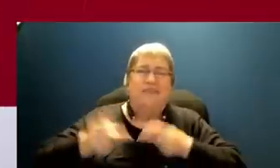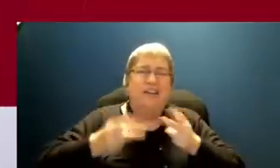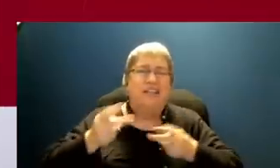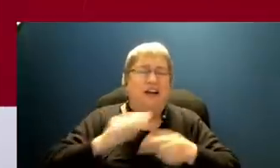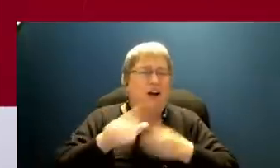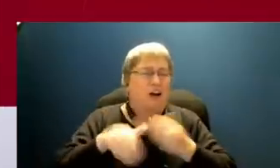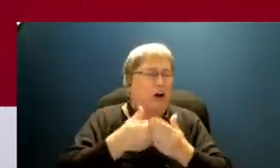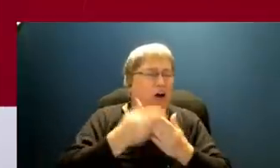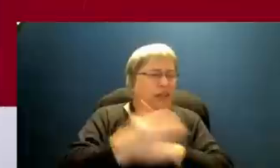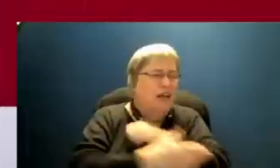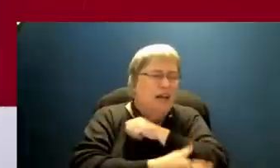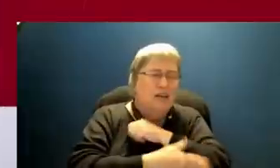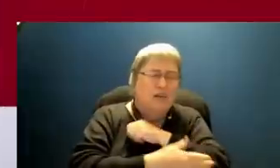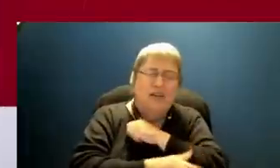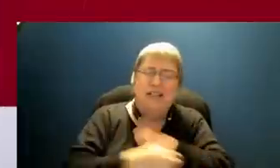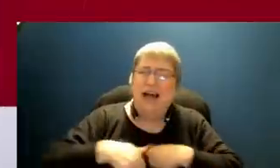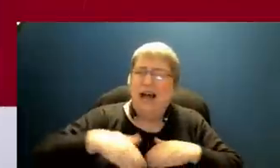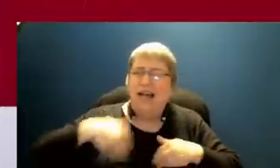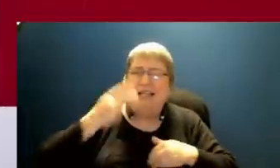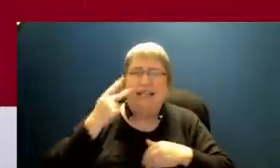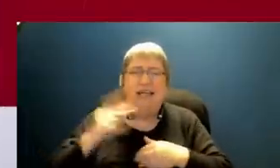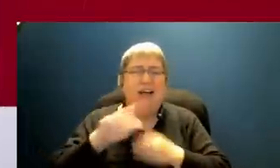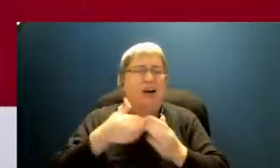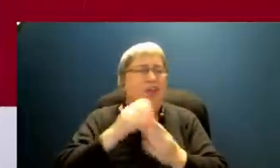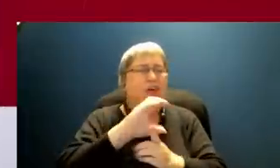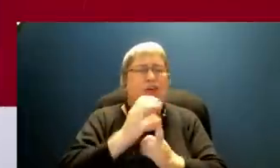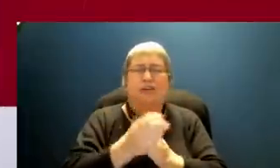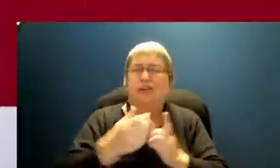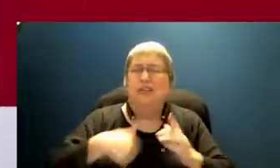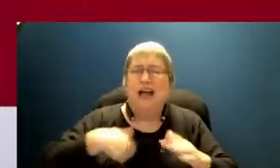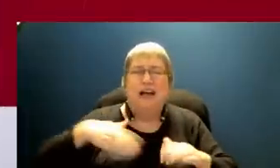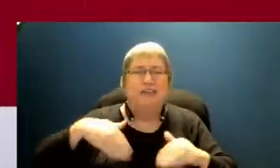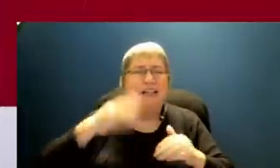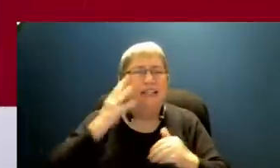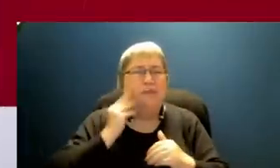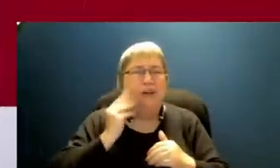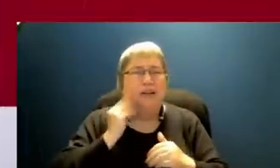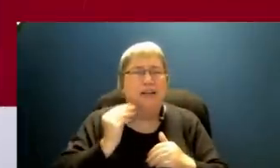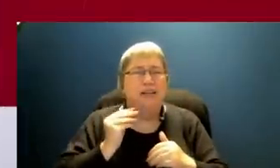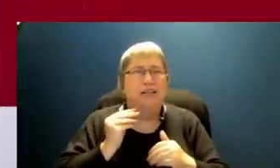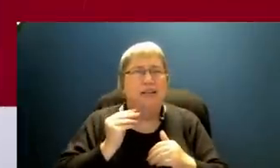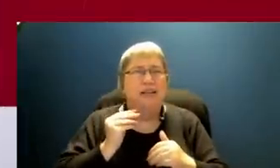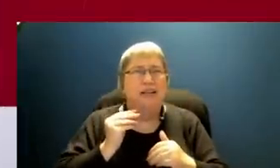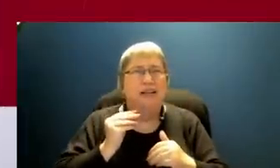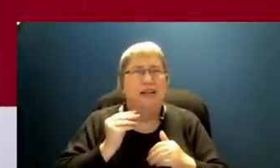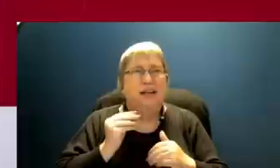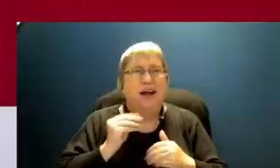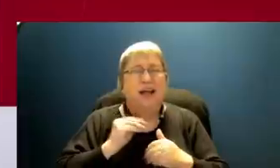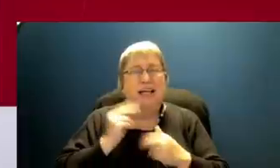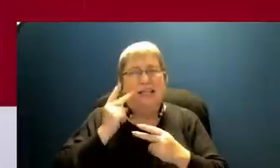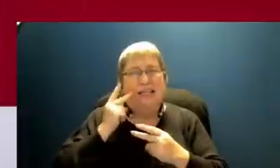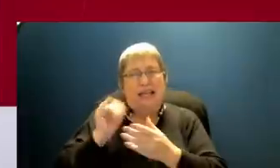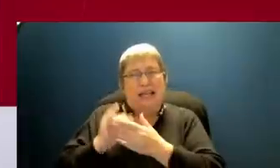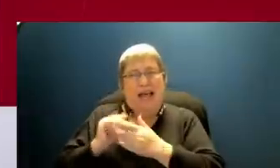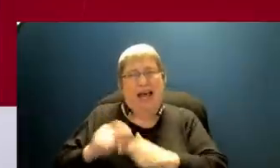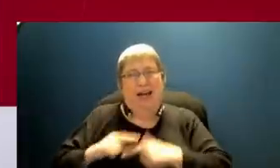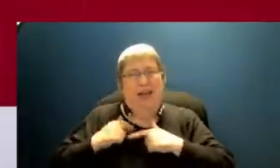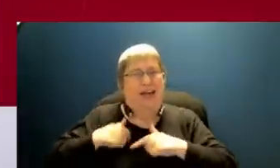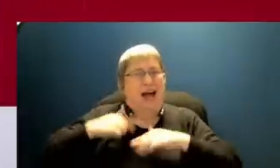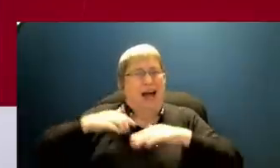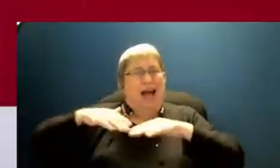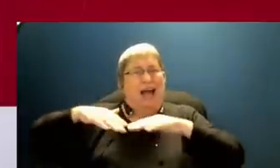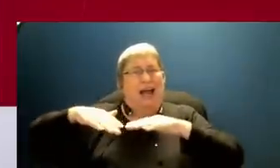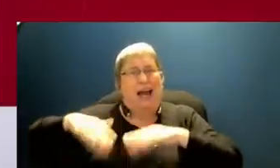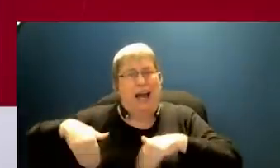seen, all the cultures I hadn't experienced. Seeing the life that I had not lived flash before